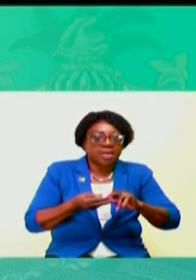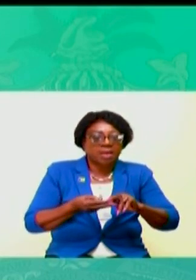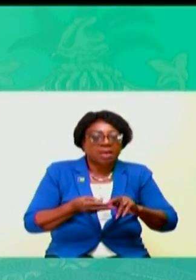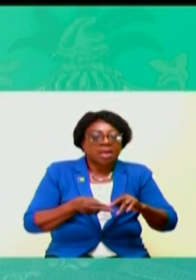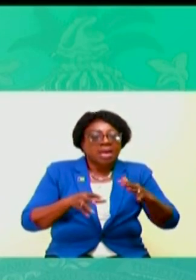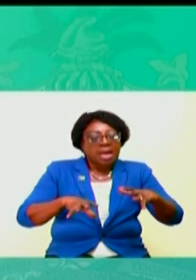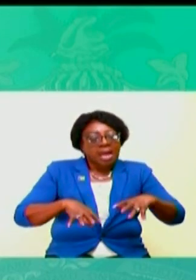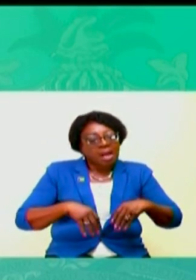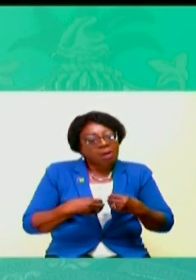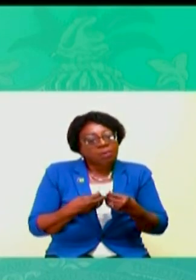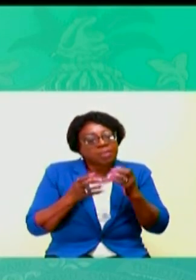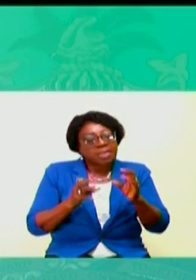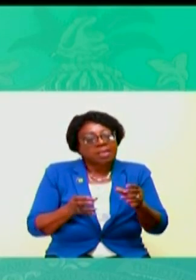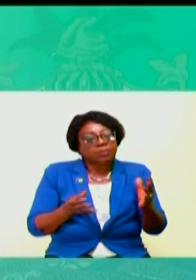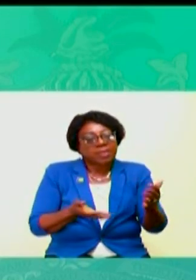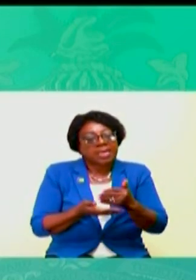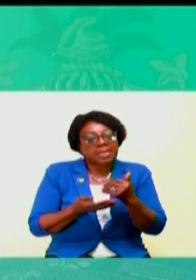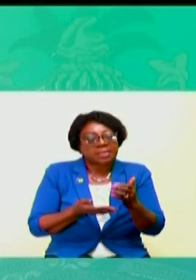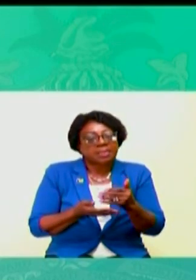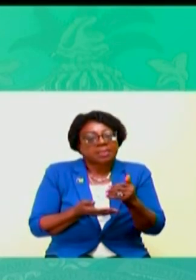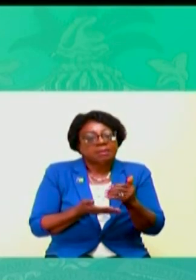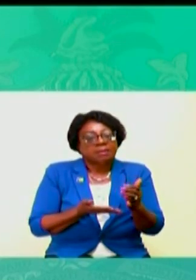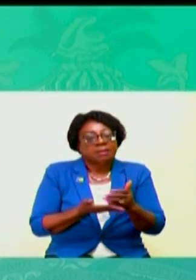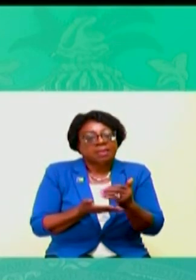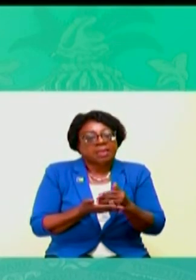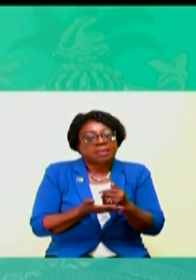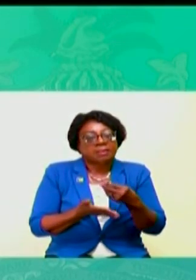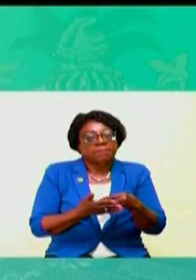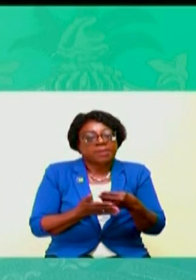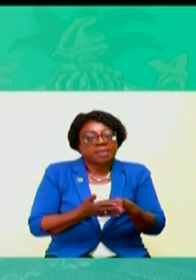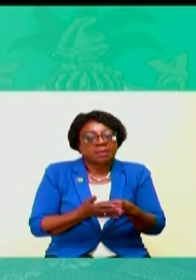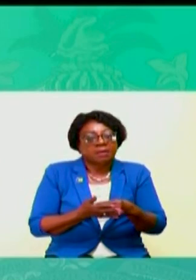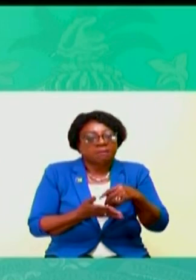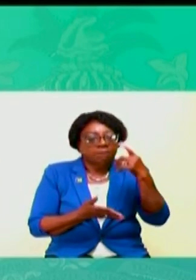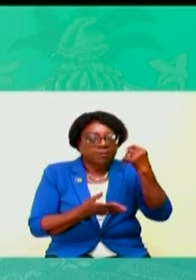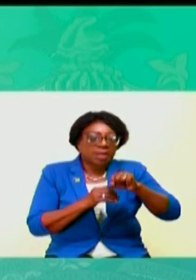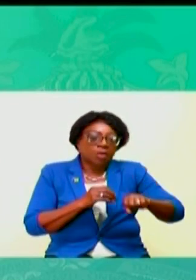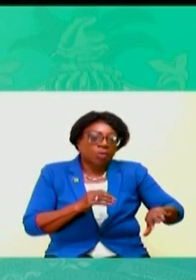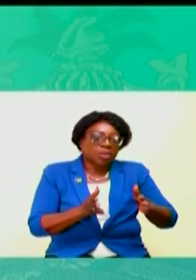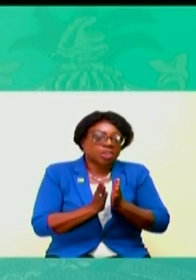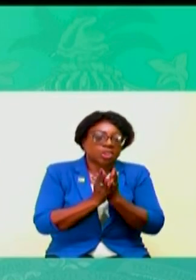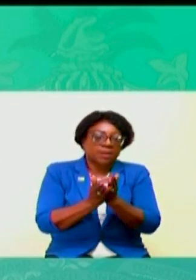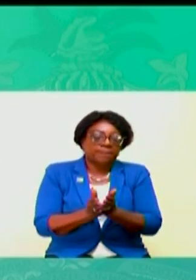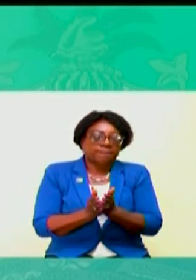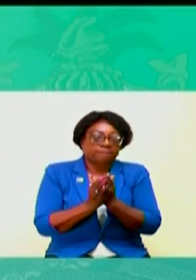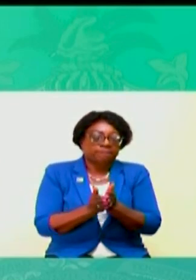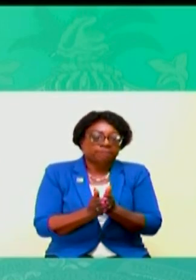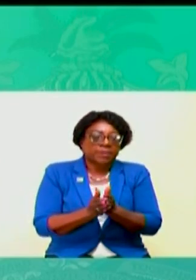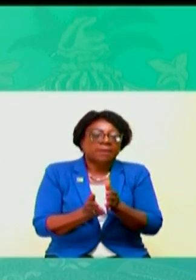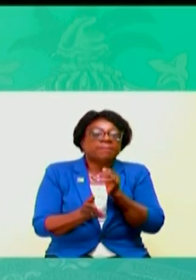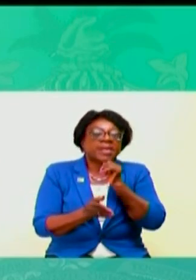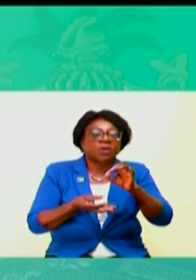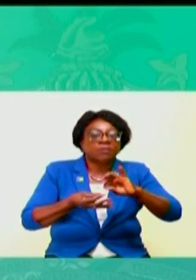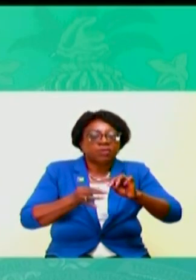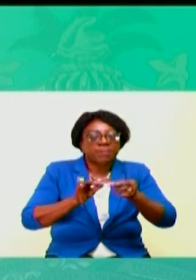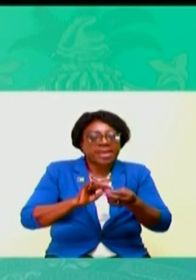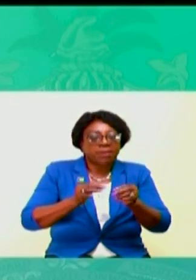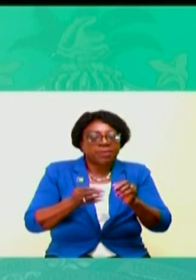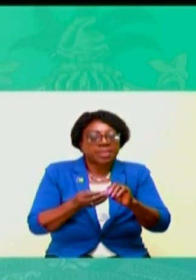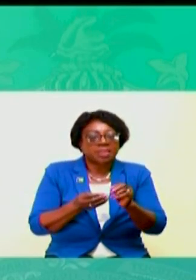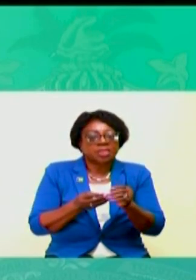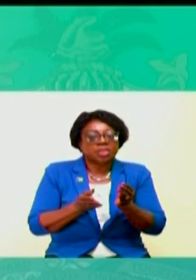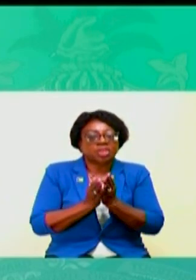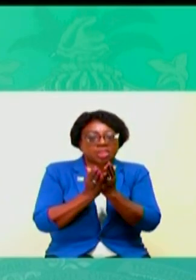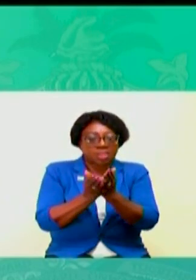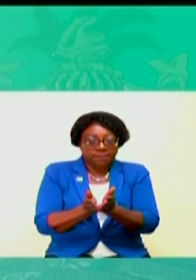lost from just that one debacle. By not repairing the vessel,